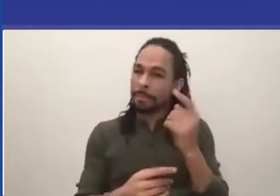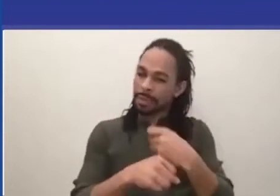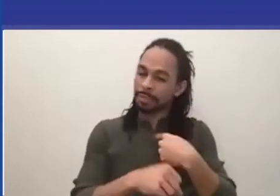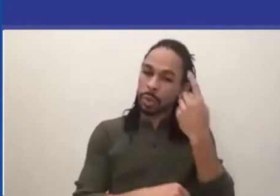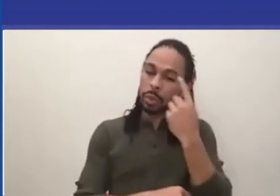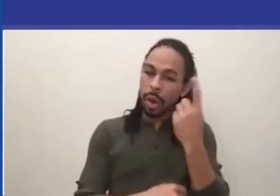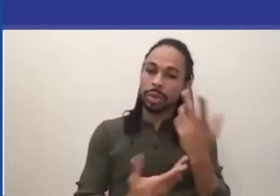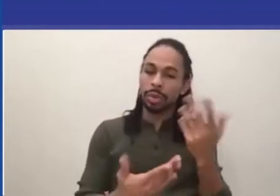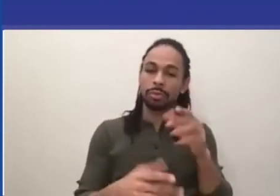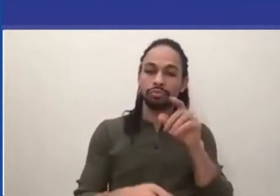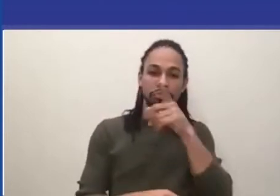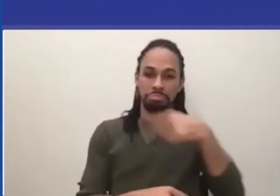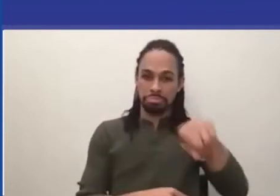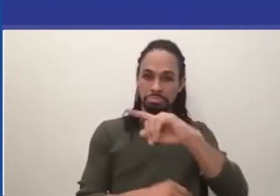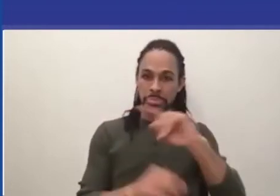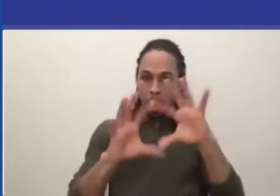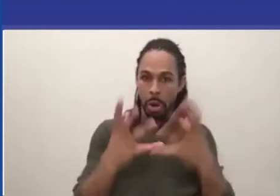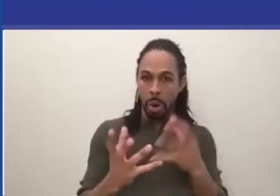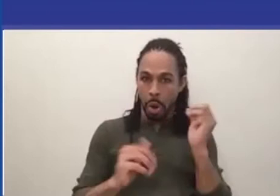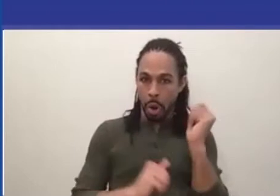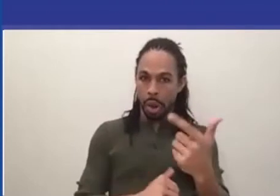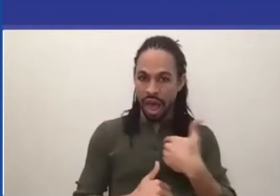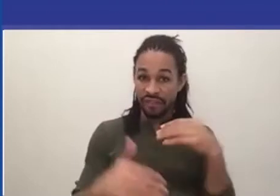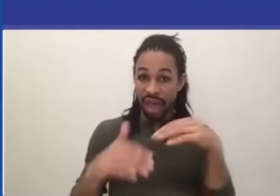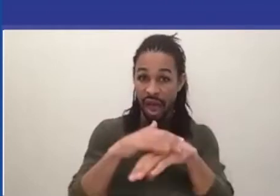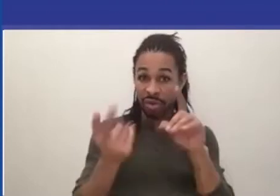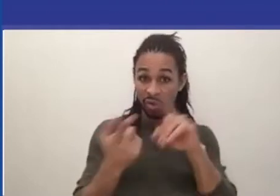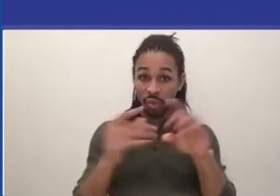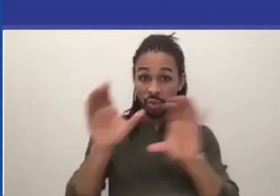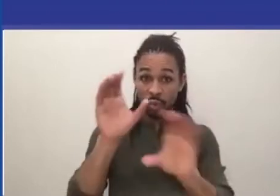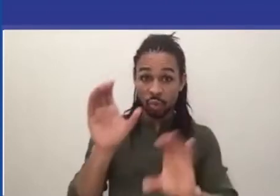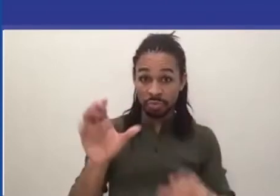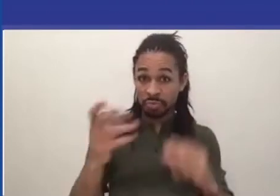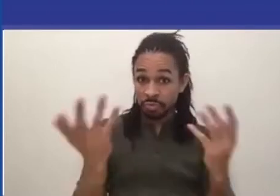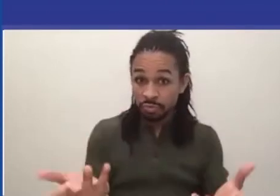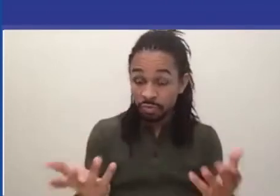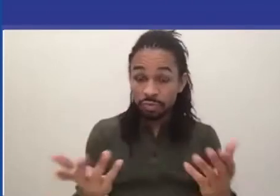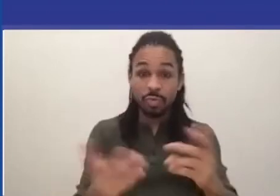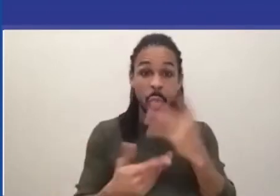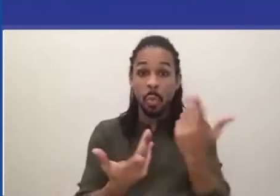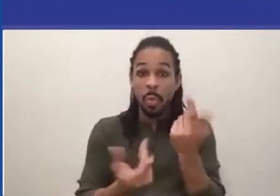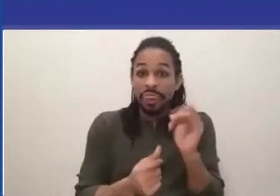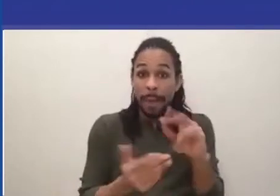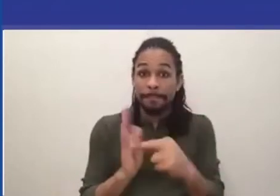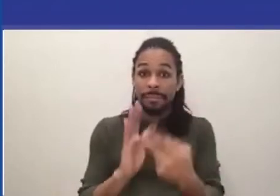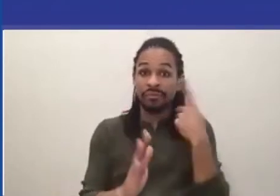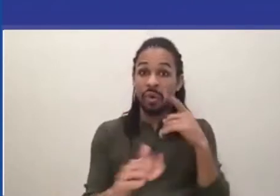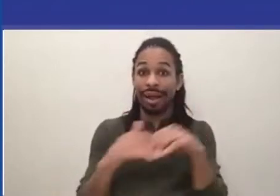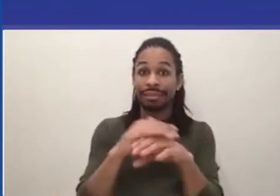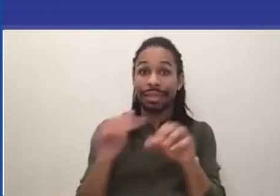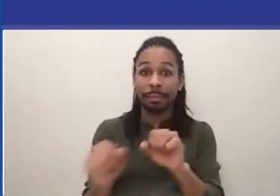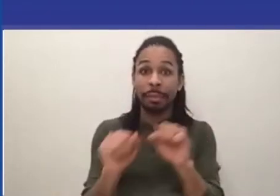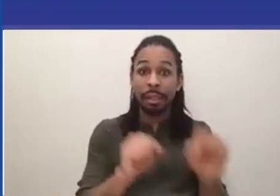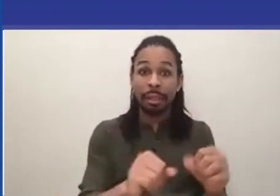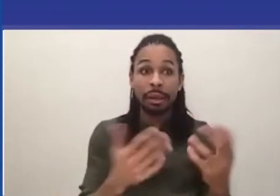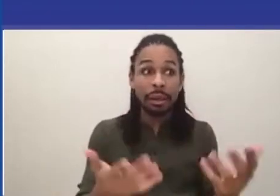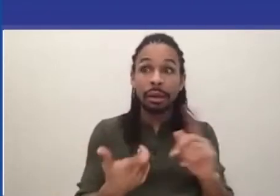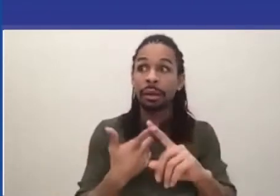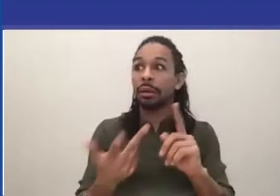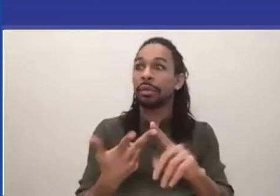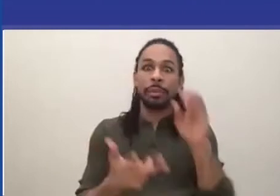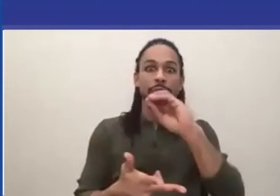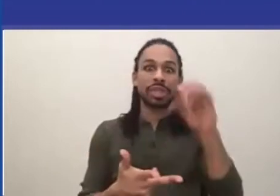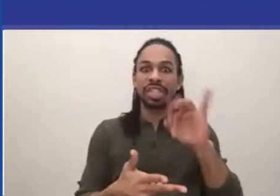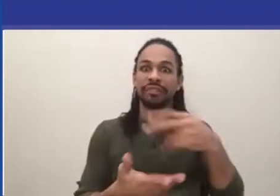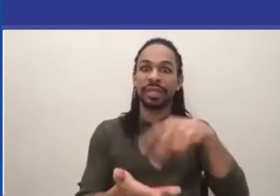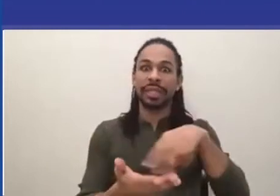I don't really know if there have been studies done on what percentage of the dance population has a Wi-Fi